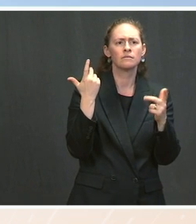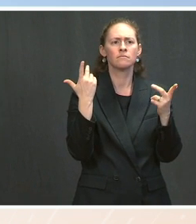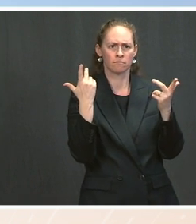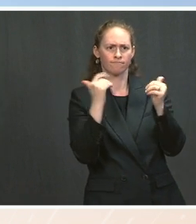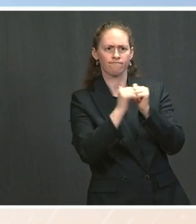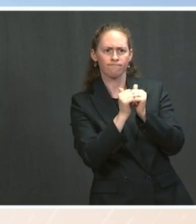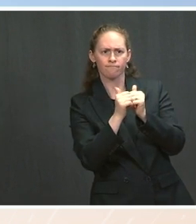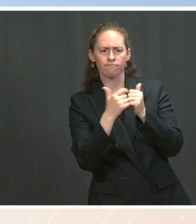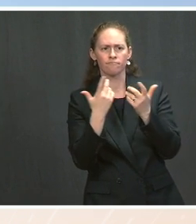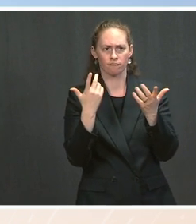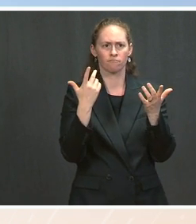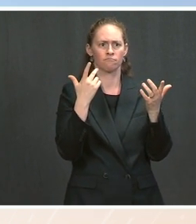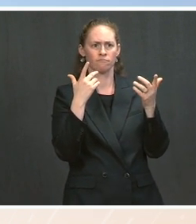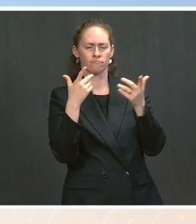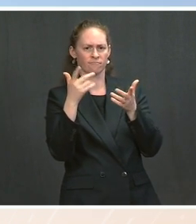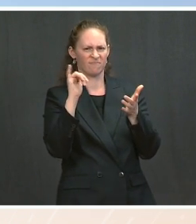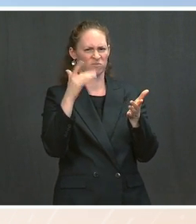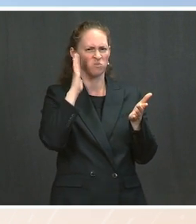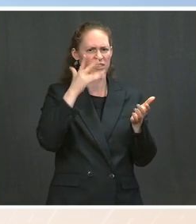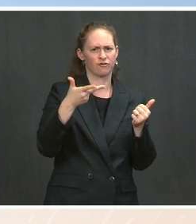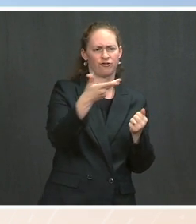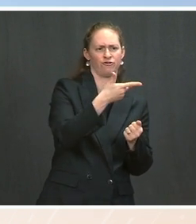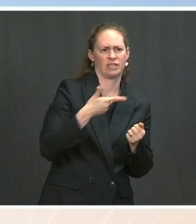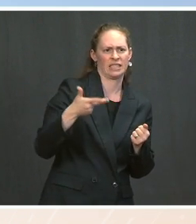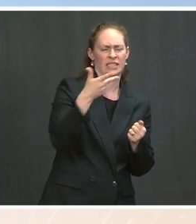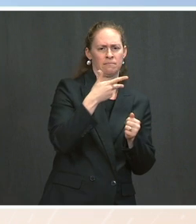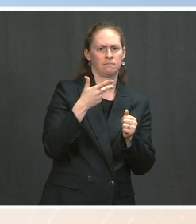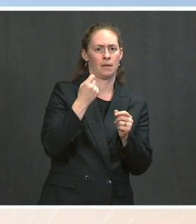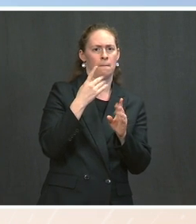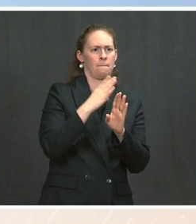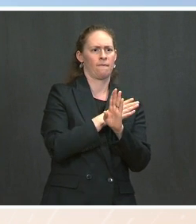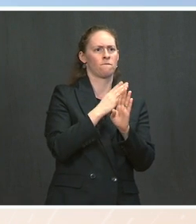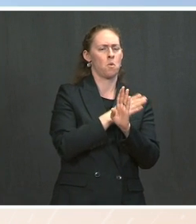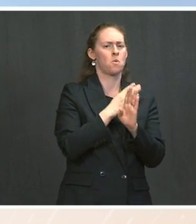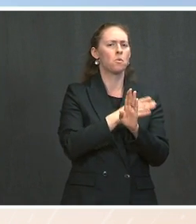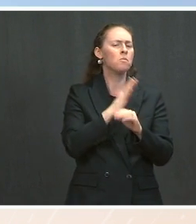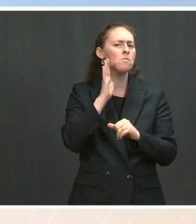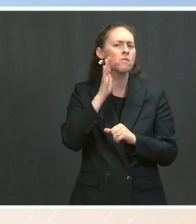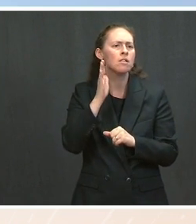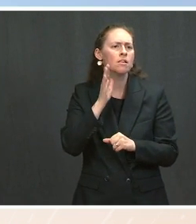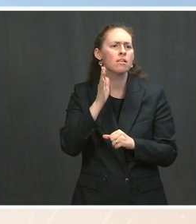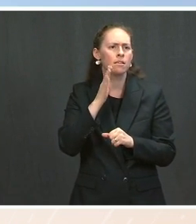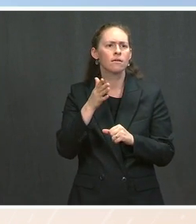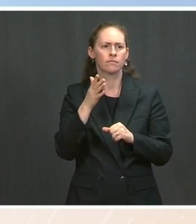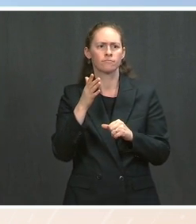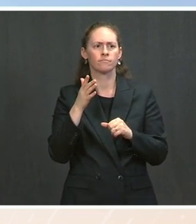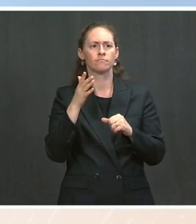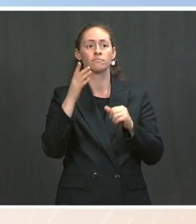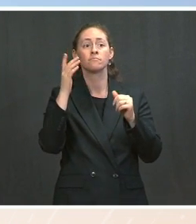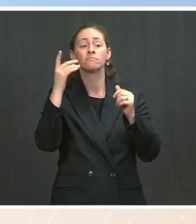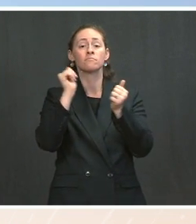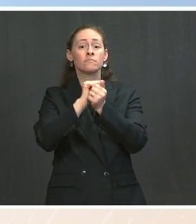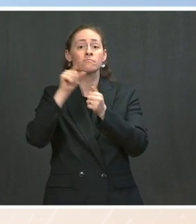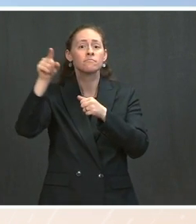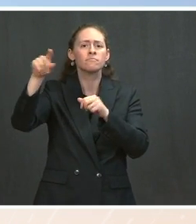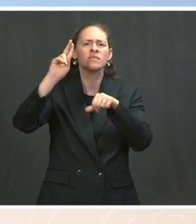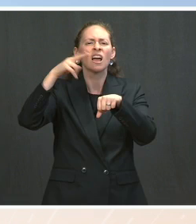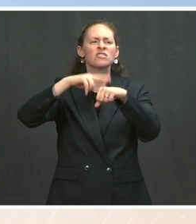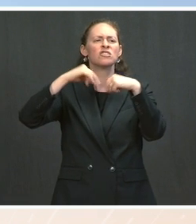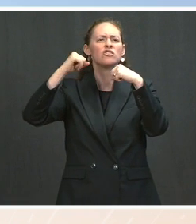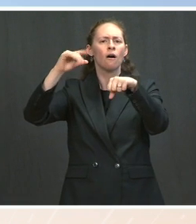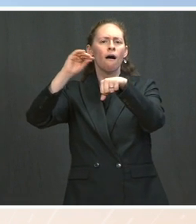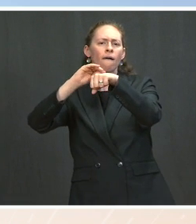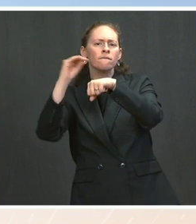discussions that we've already participated in at a very high level from the federal government with our national security advisor and our Secretary of State. We